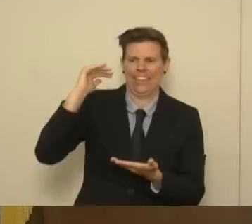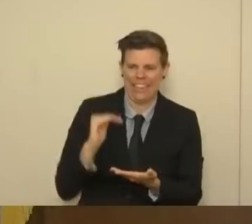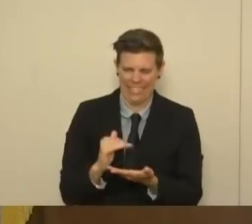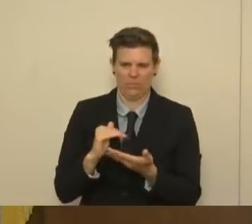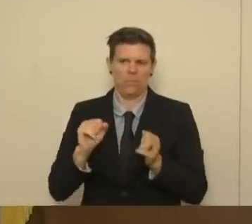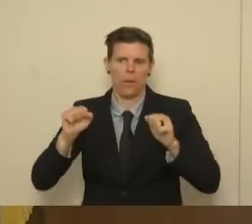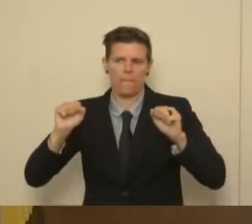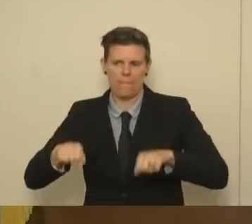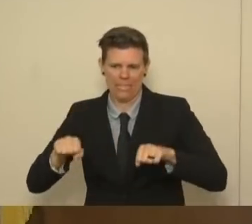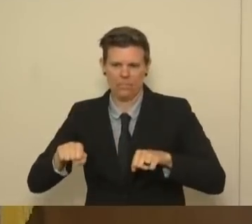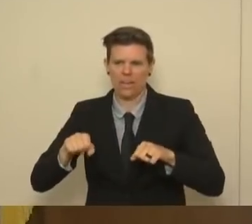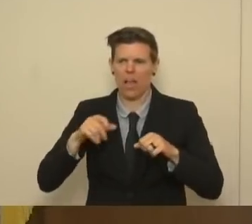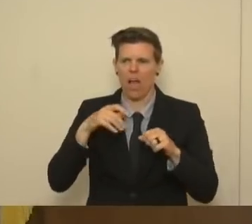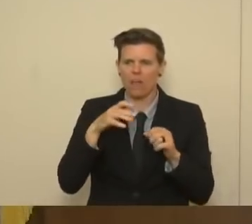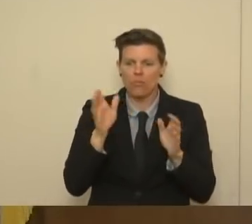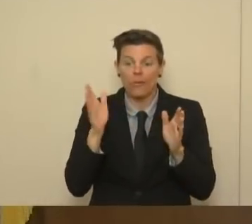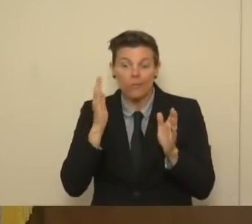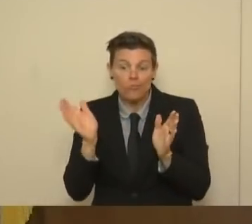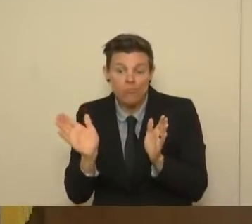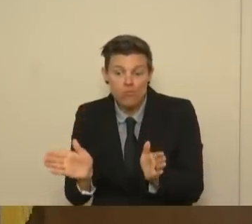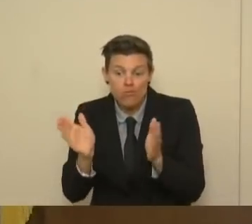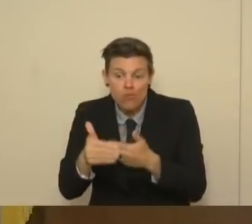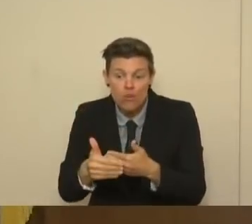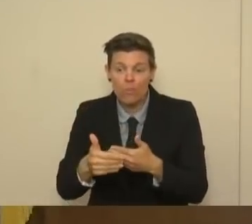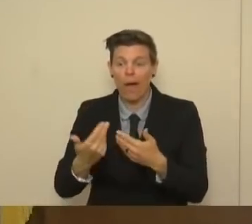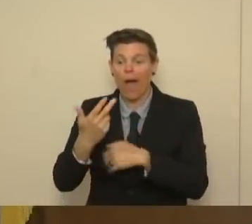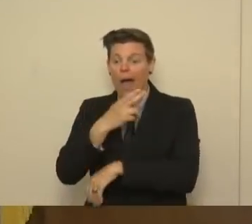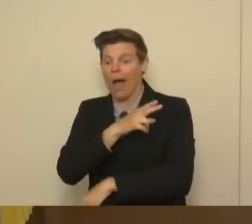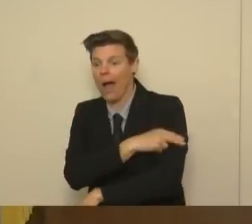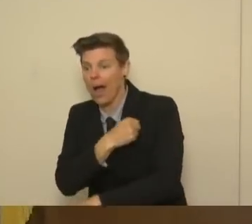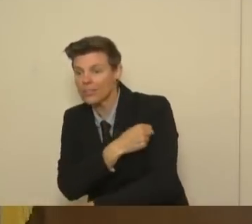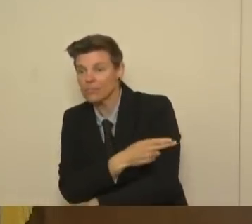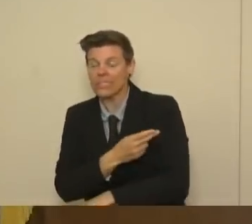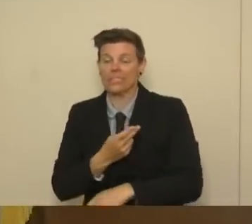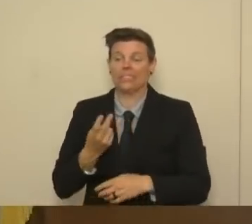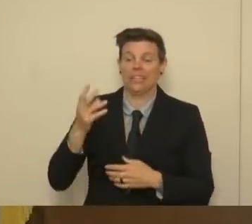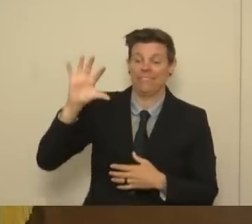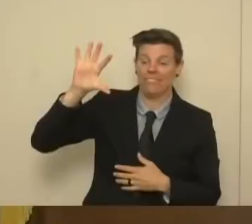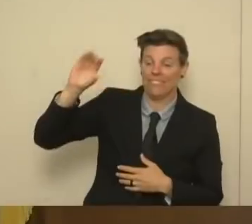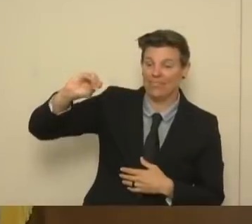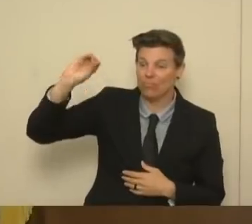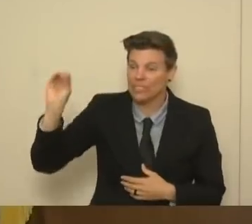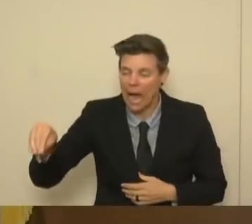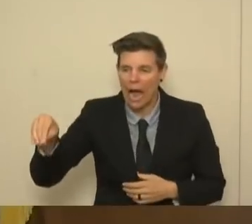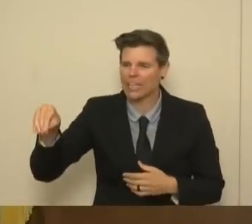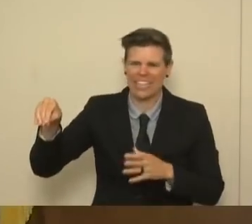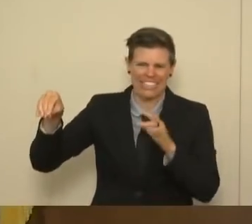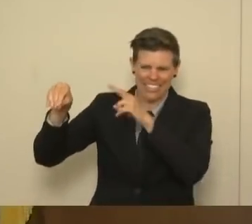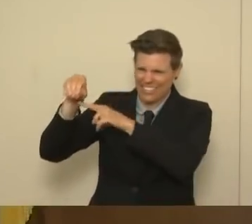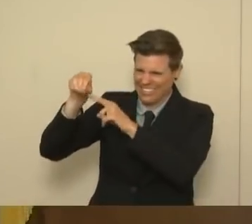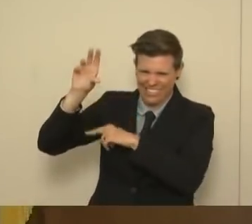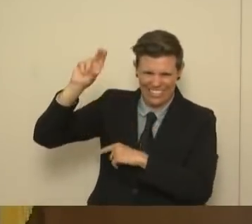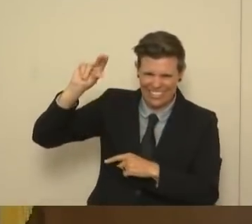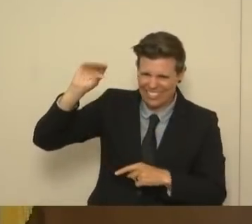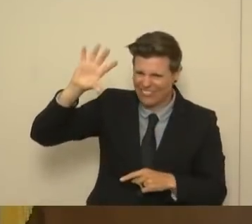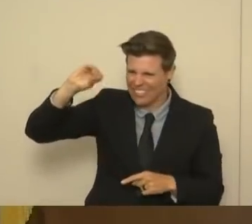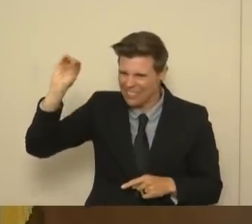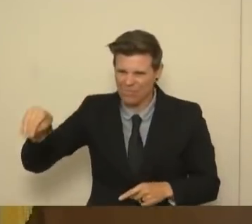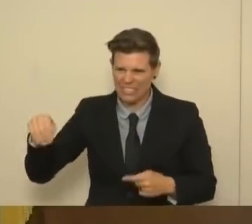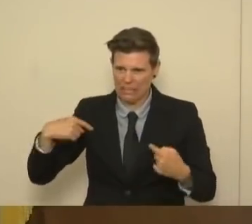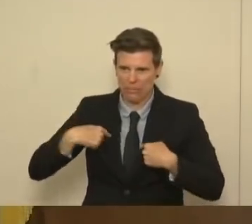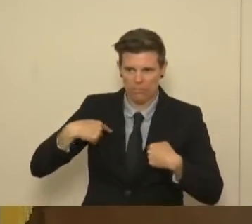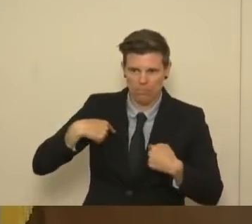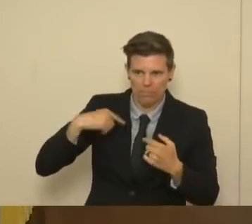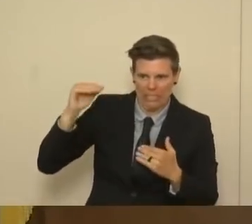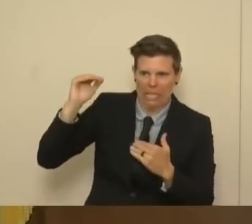at 50%. We'd have to be at 30% or 35%. So we're going to have to really think about what that is, and we debate it all the